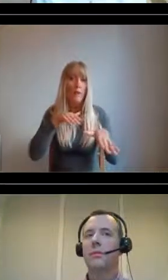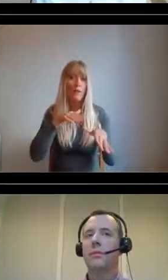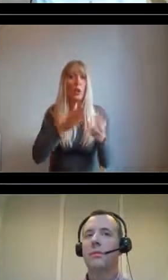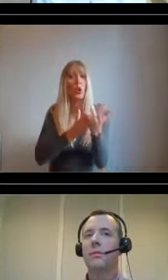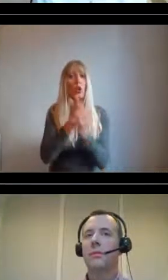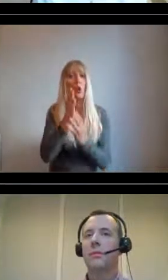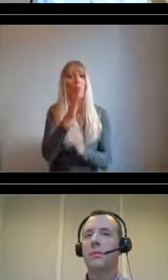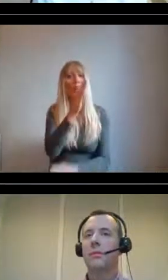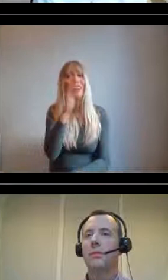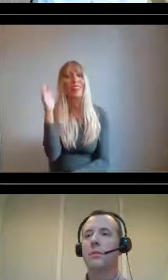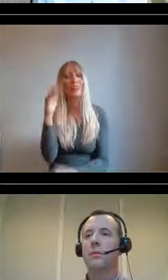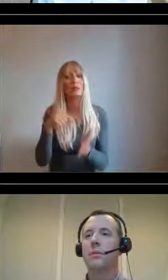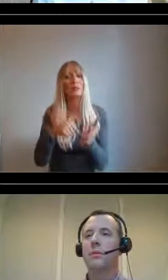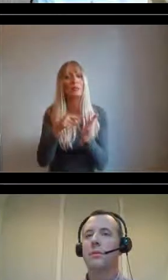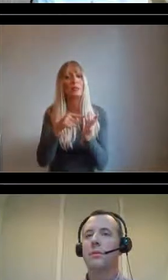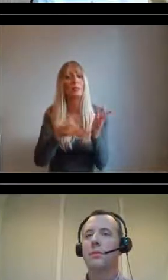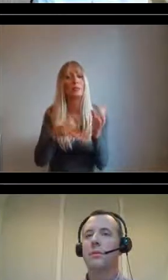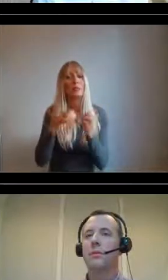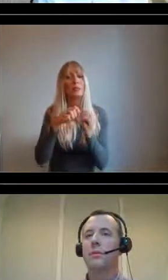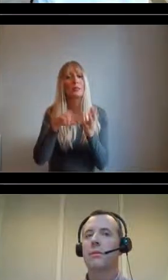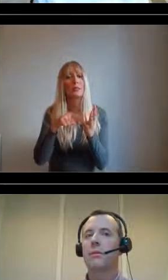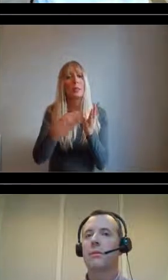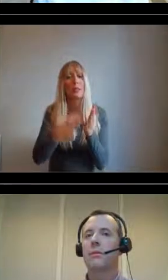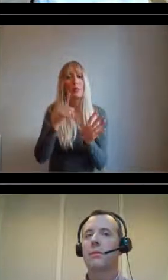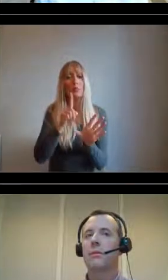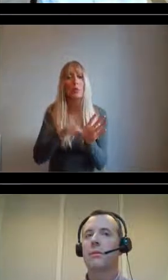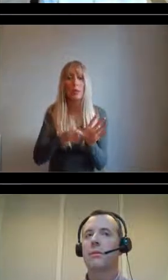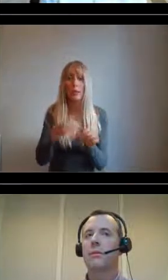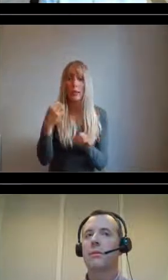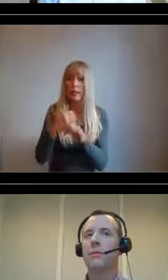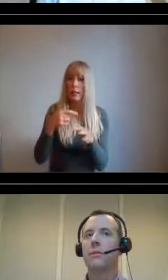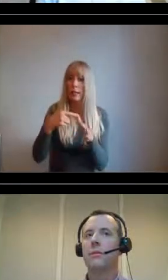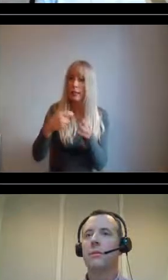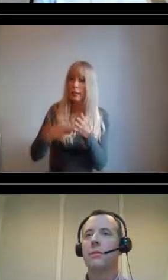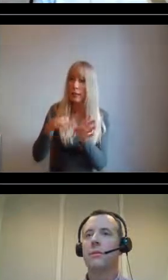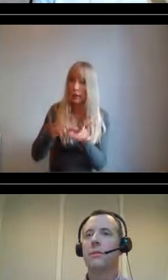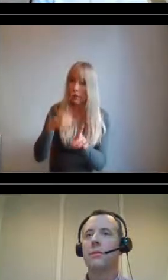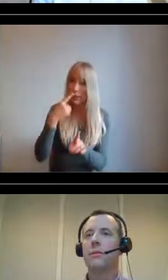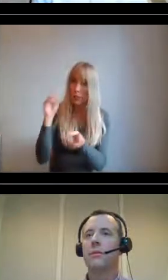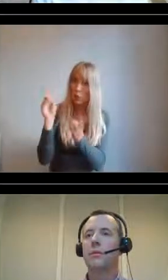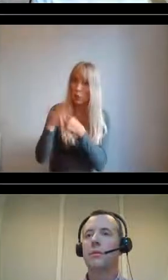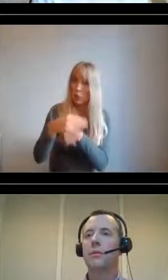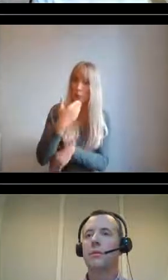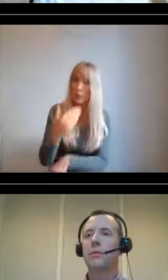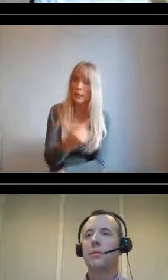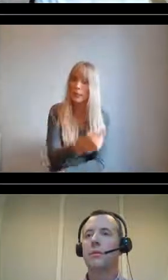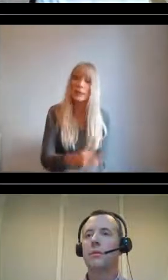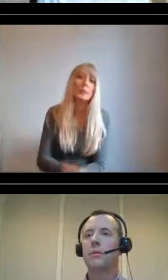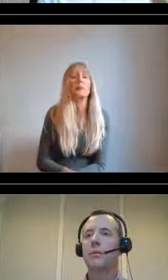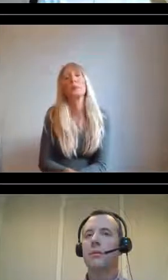Tilbury. Gary, how would you respond to the person who has those concerns?